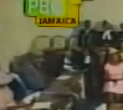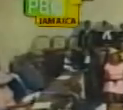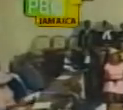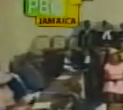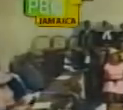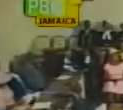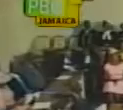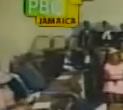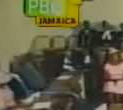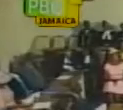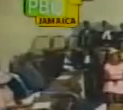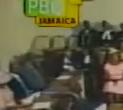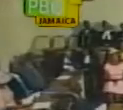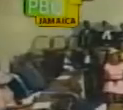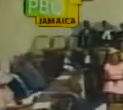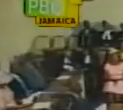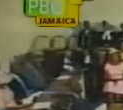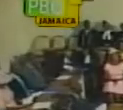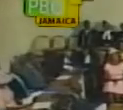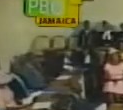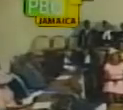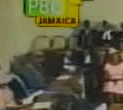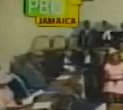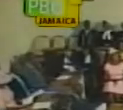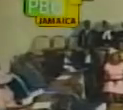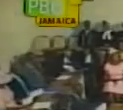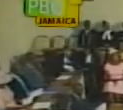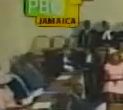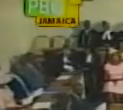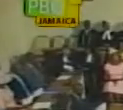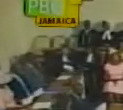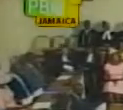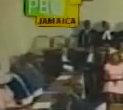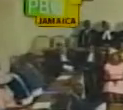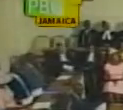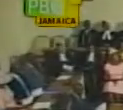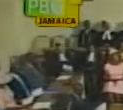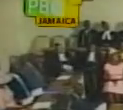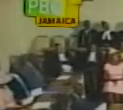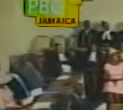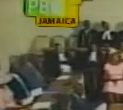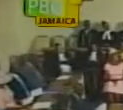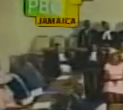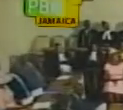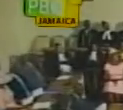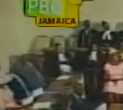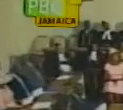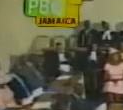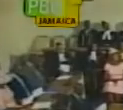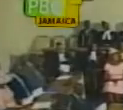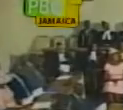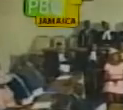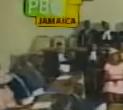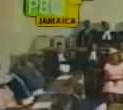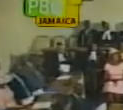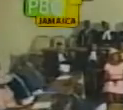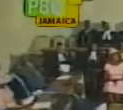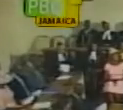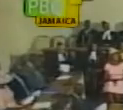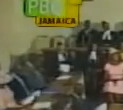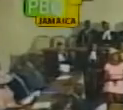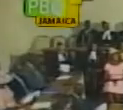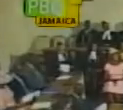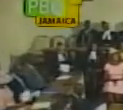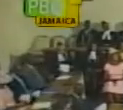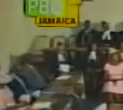members of the House of Representatives, I now present my government's plans and programs for the financial year